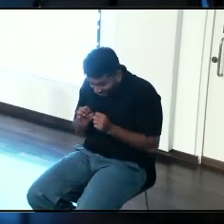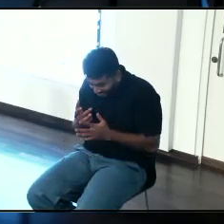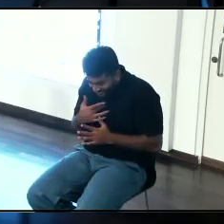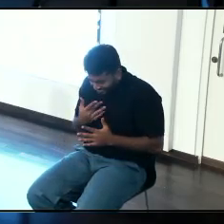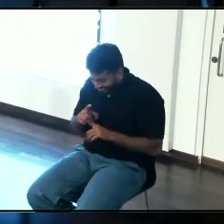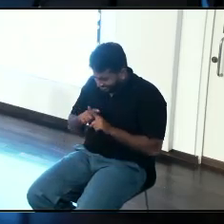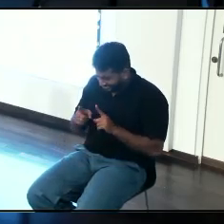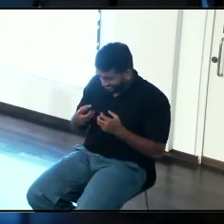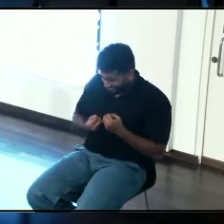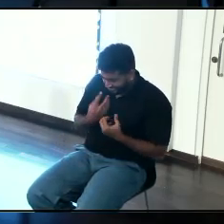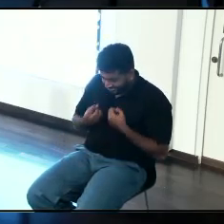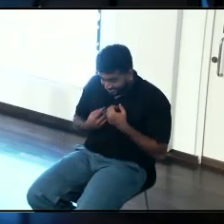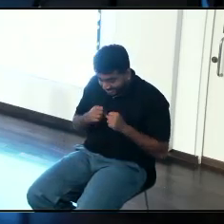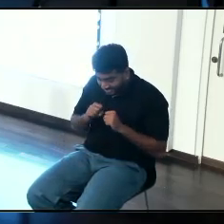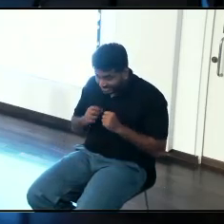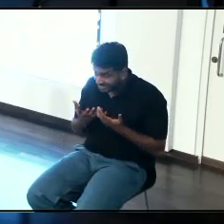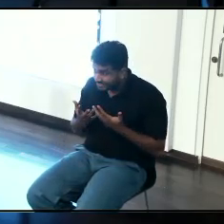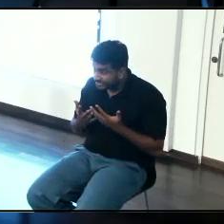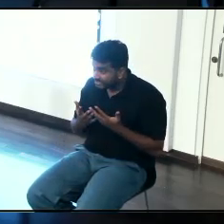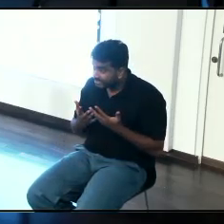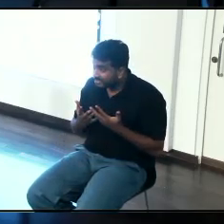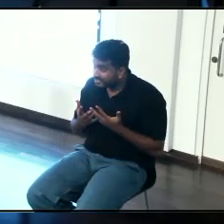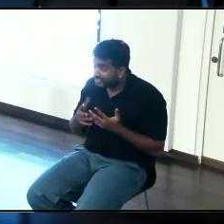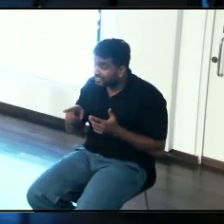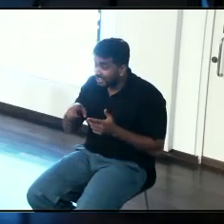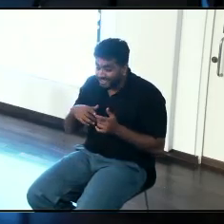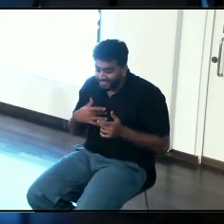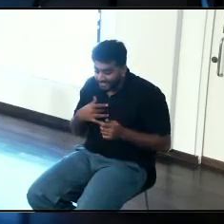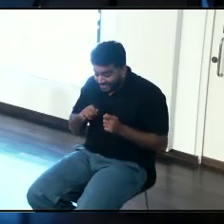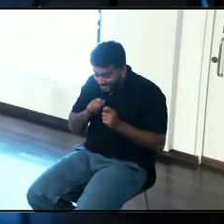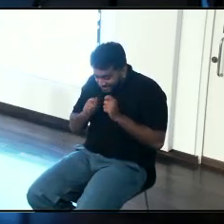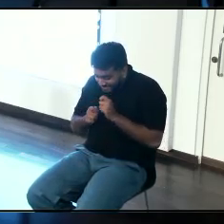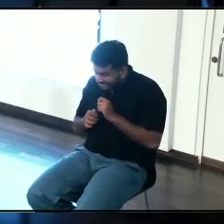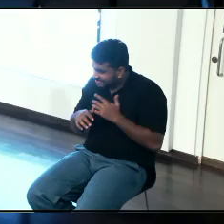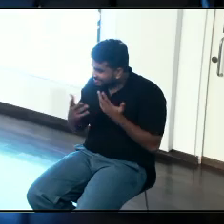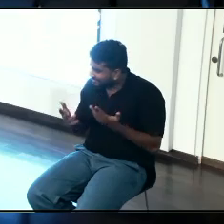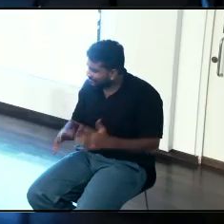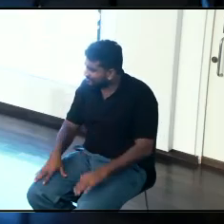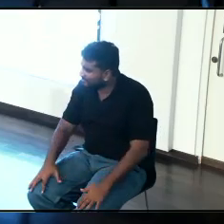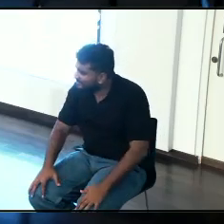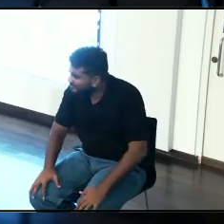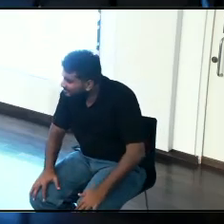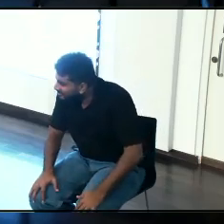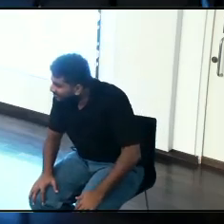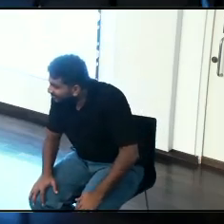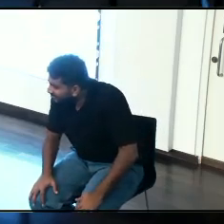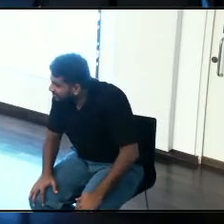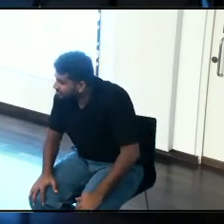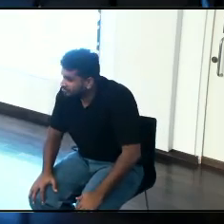how did it end? How did you transcend through those emotions? And same thing with the homeowners.